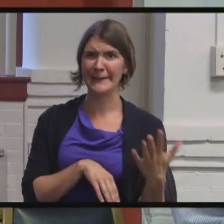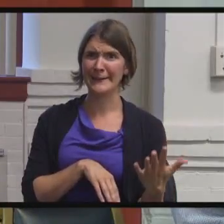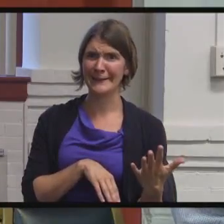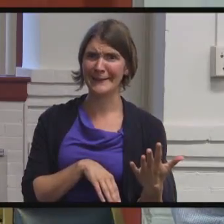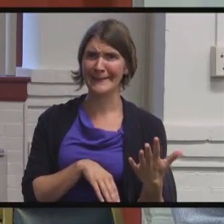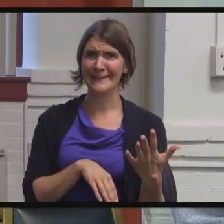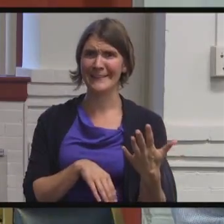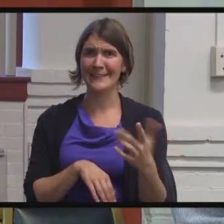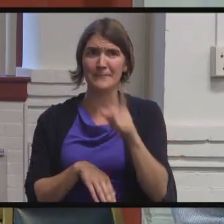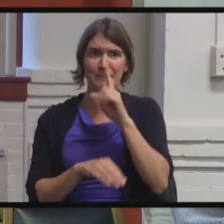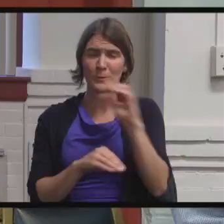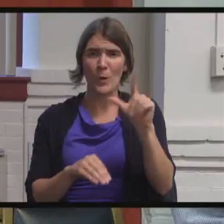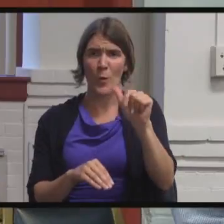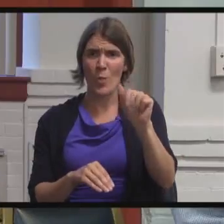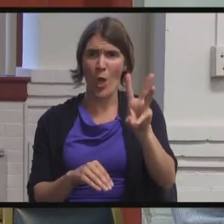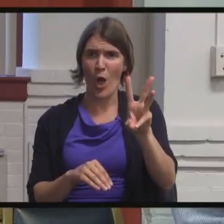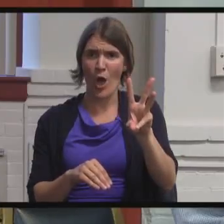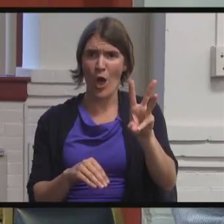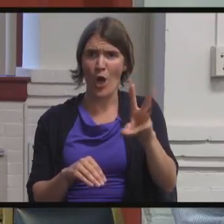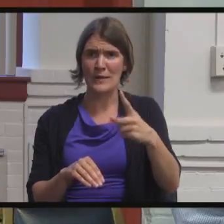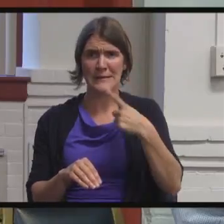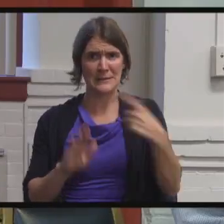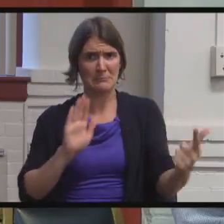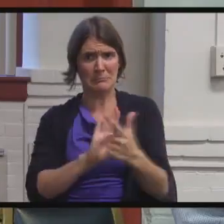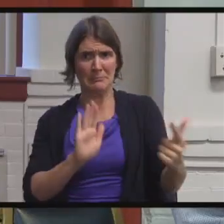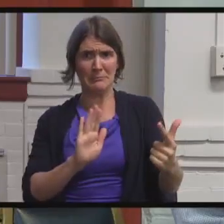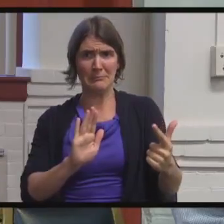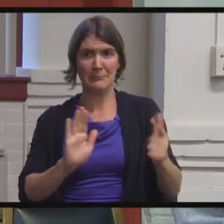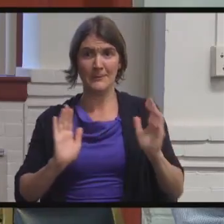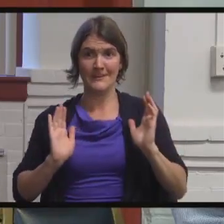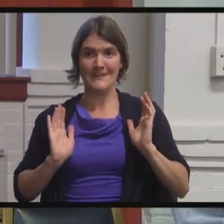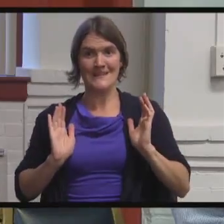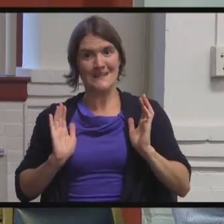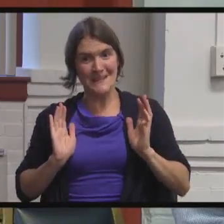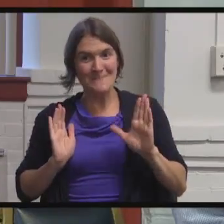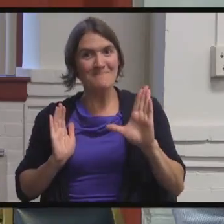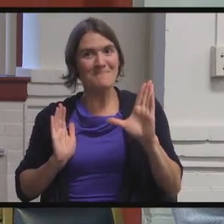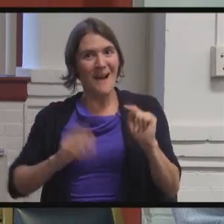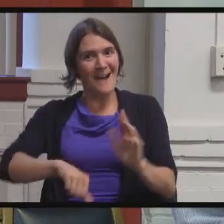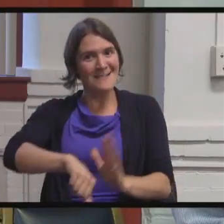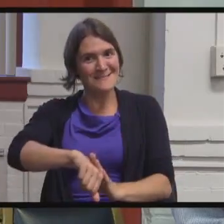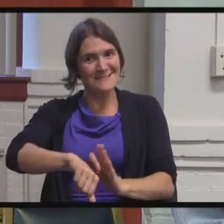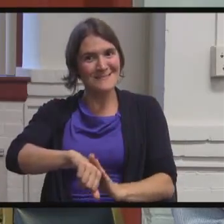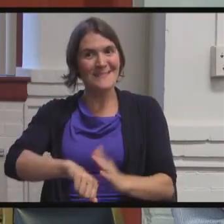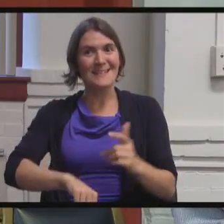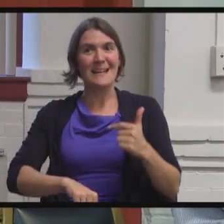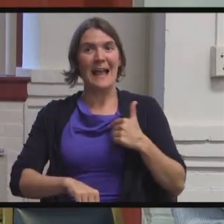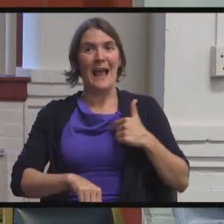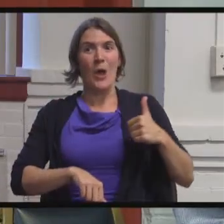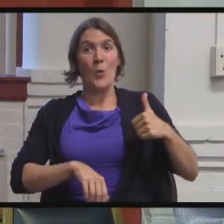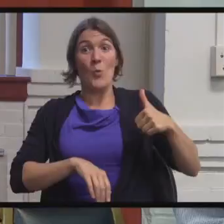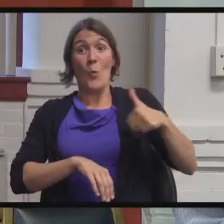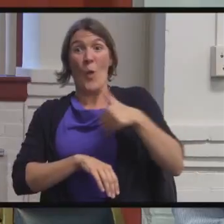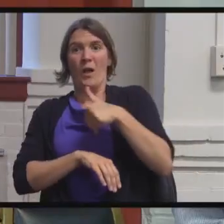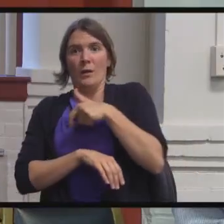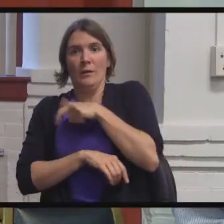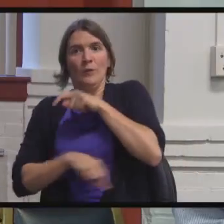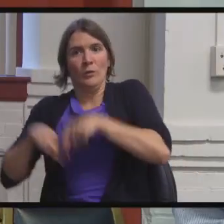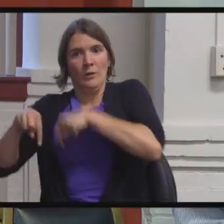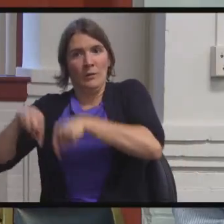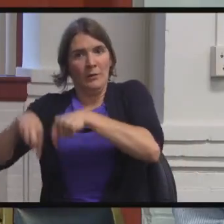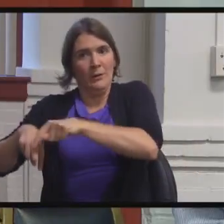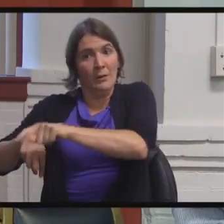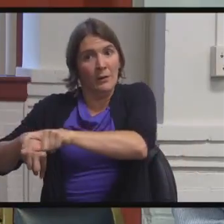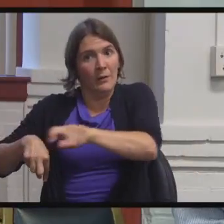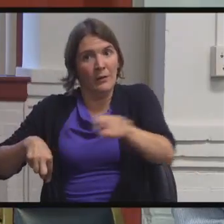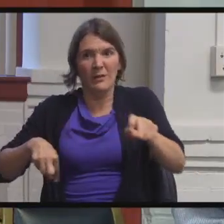we don't have an ordinance against that, and it's extremely difficult for people to walk around and to